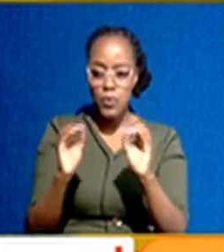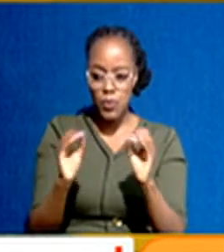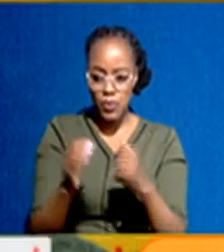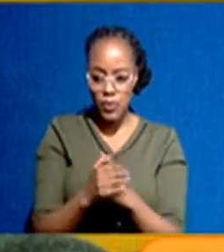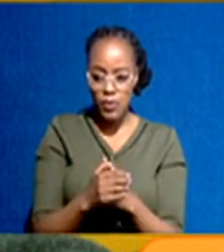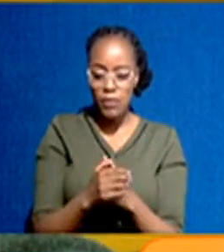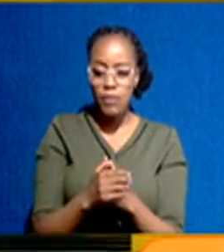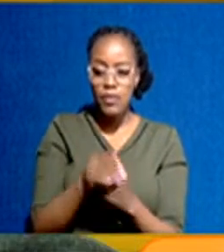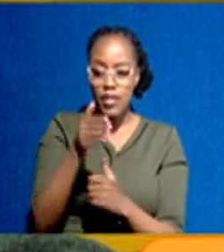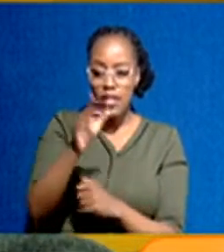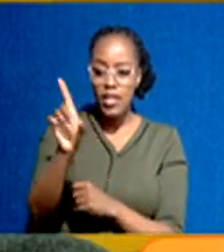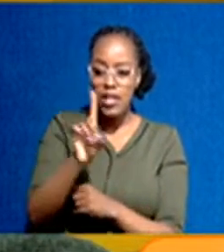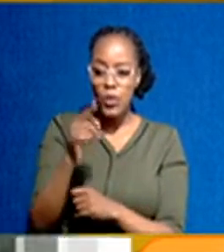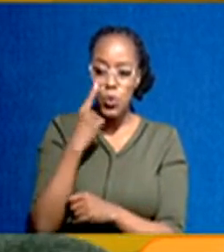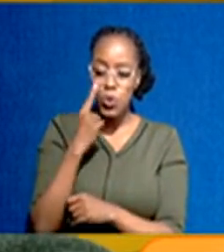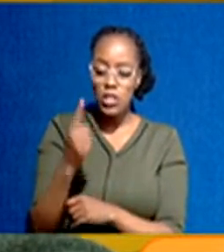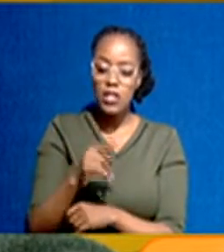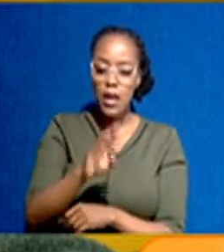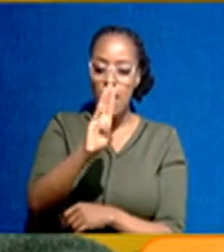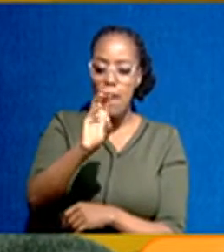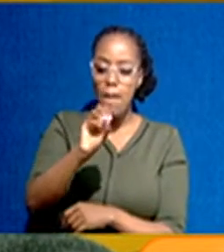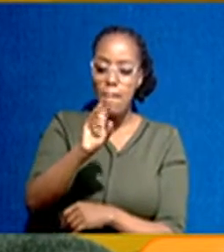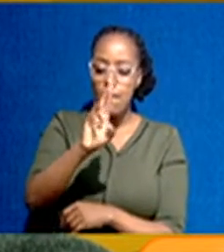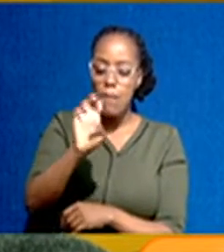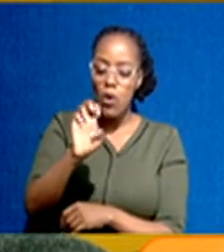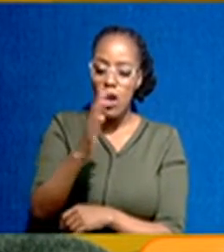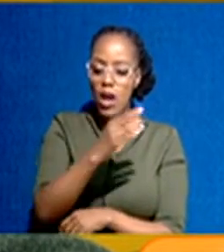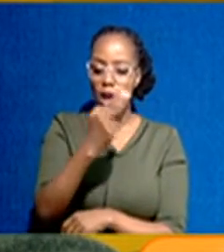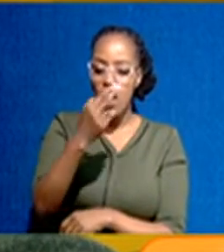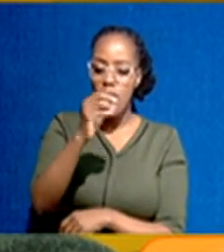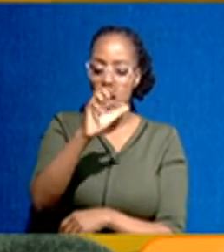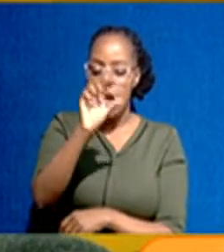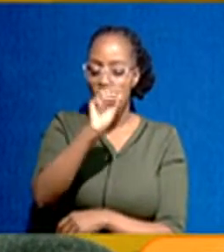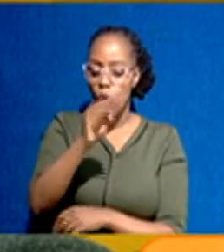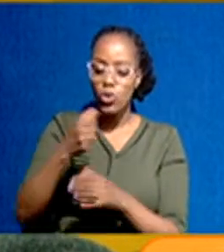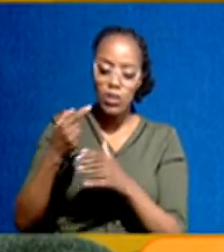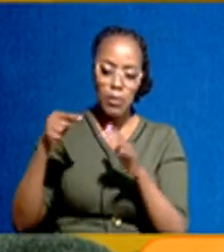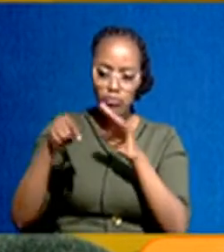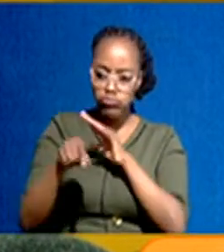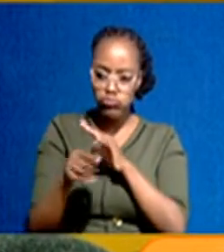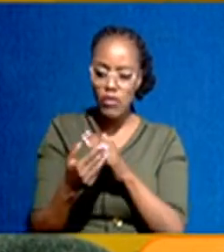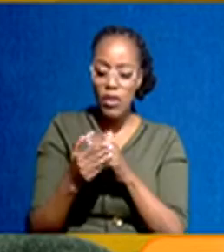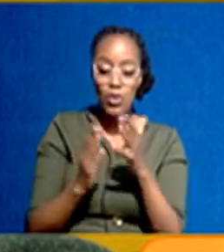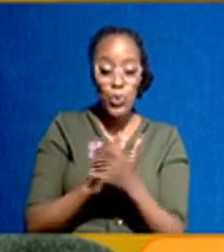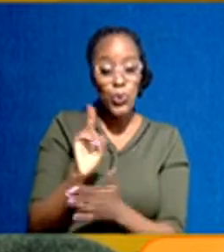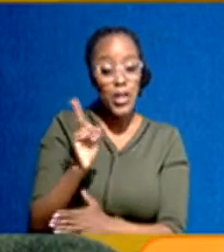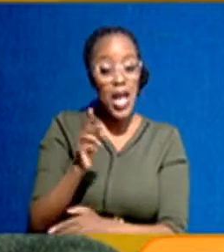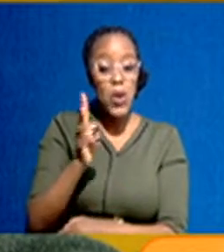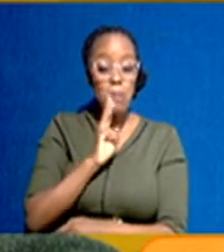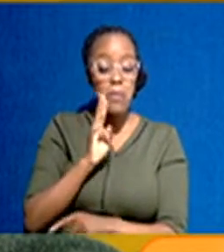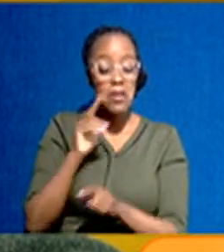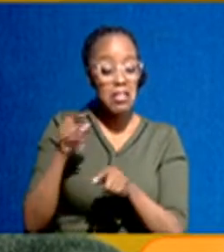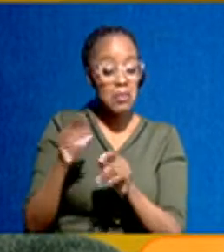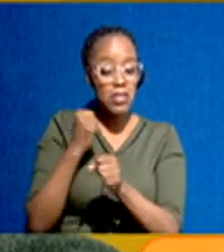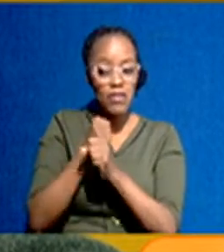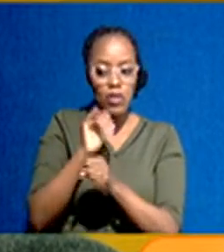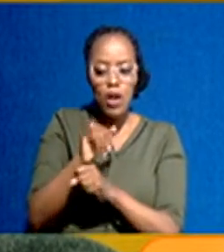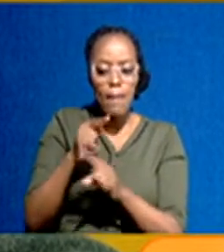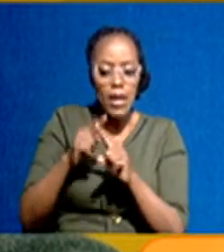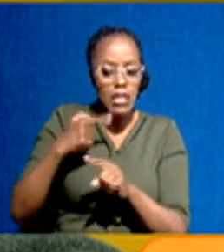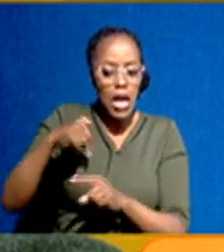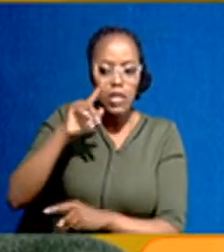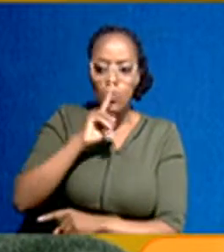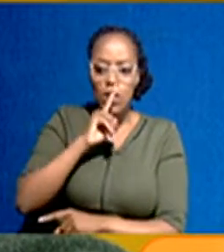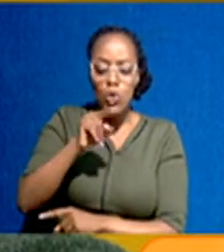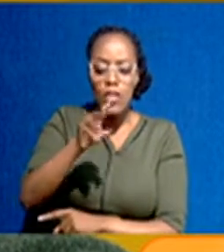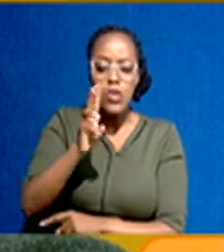in Nairobi, you see boreholes being drilled everywhere, even by Nairobi Water. How sure are we that